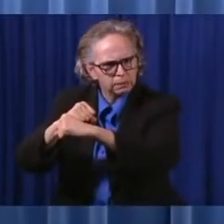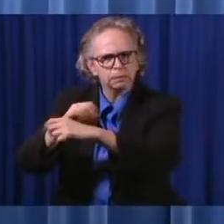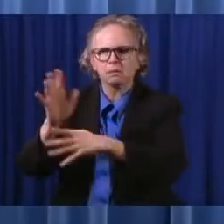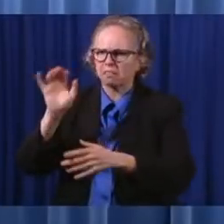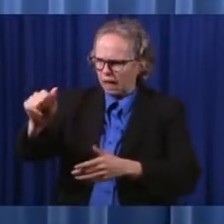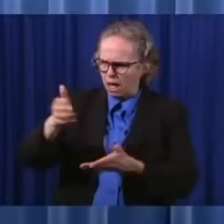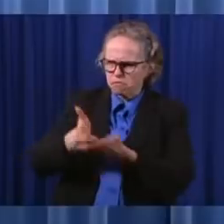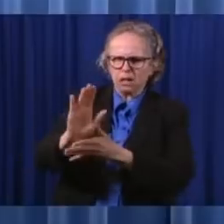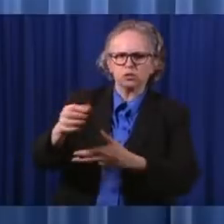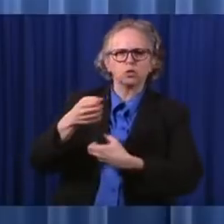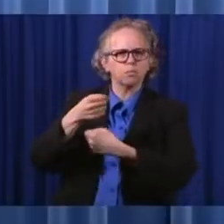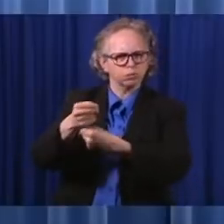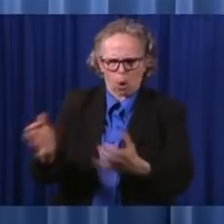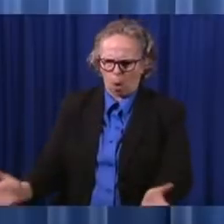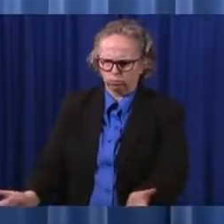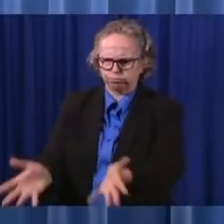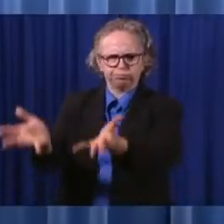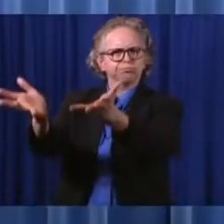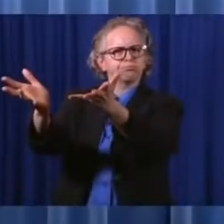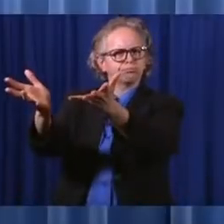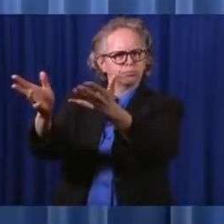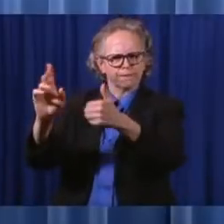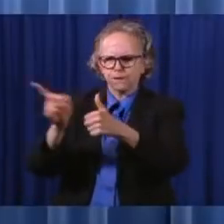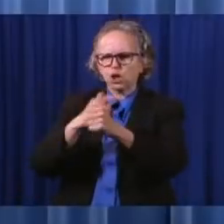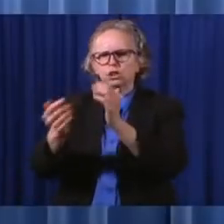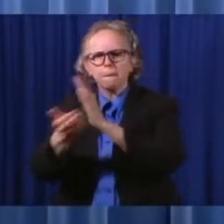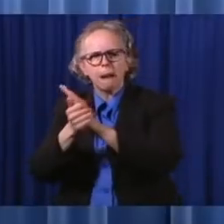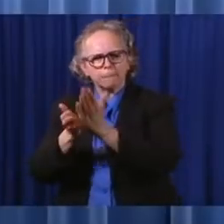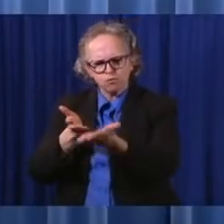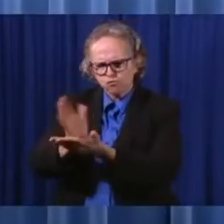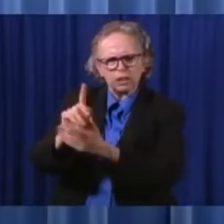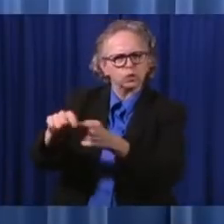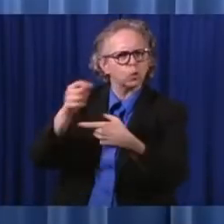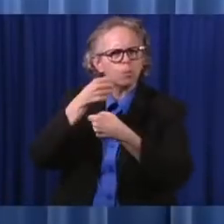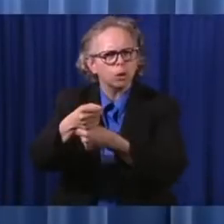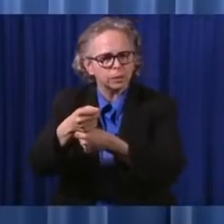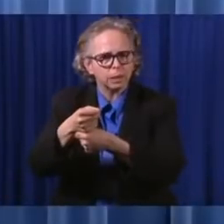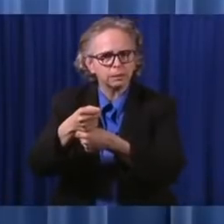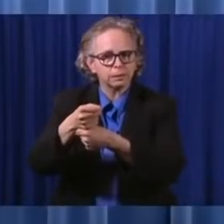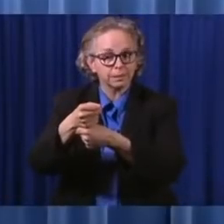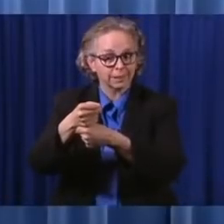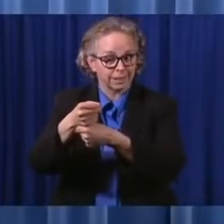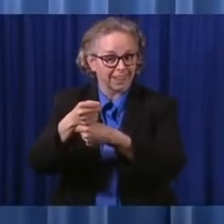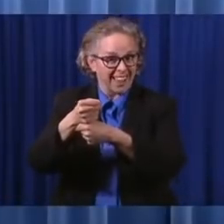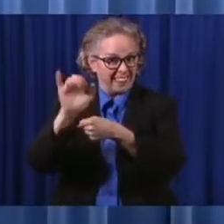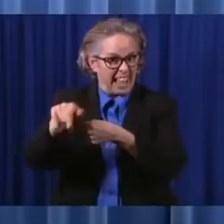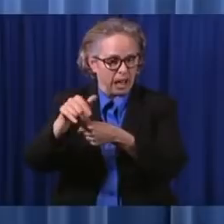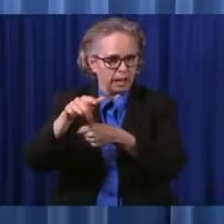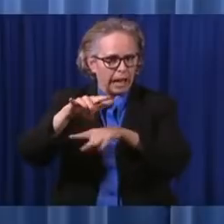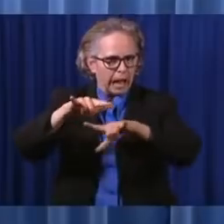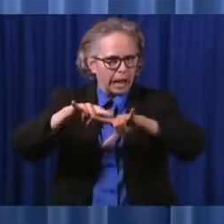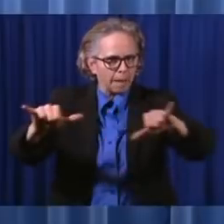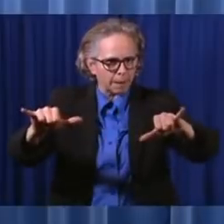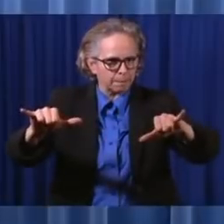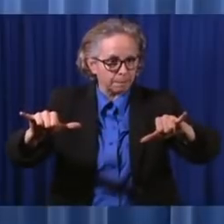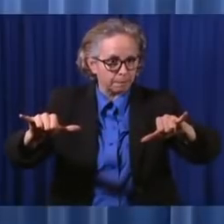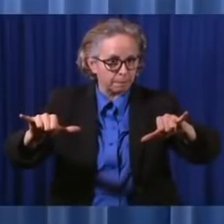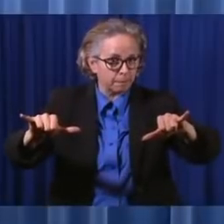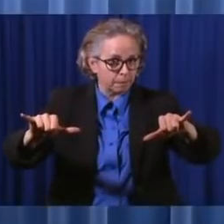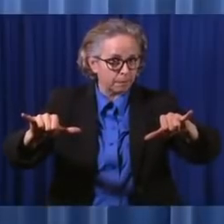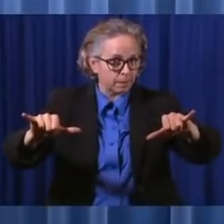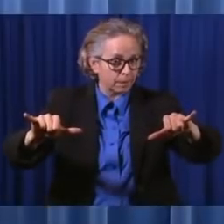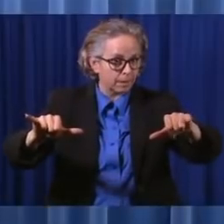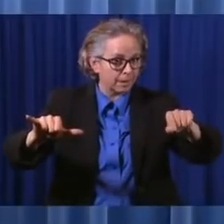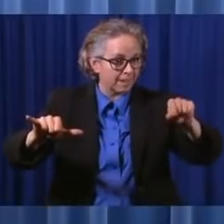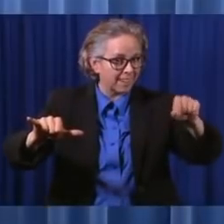exercise. We encourage them to exercise that. At the same time, protecting their rights and the rights